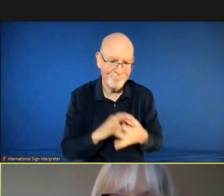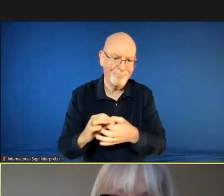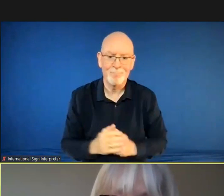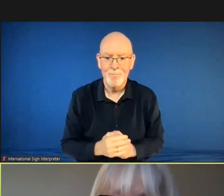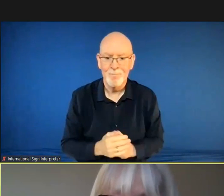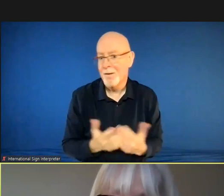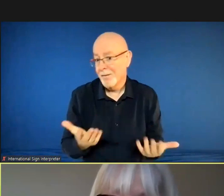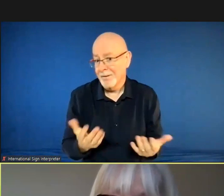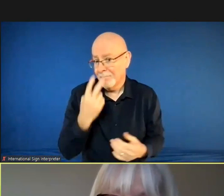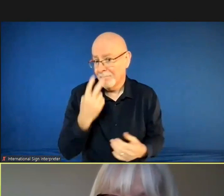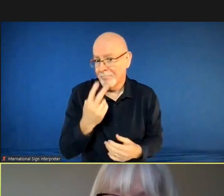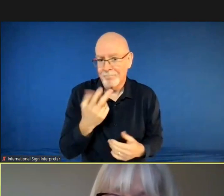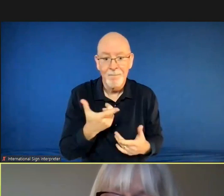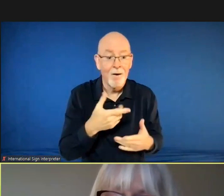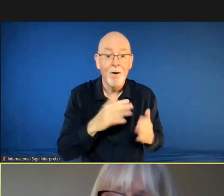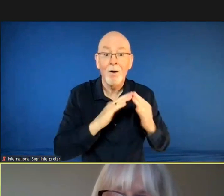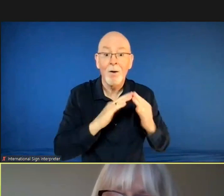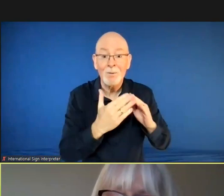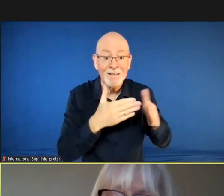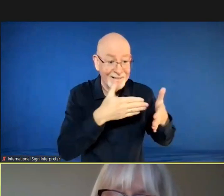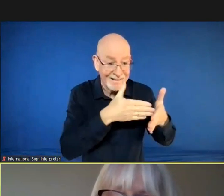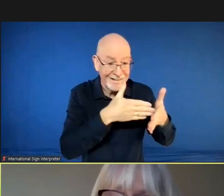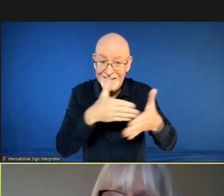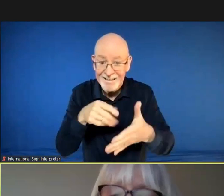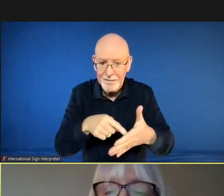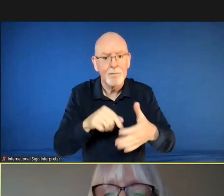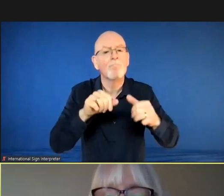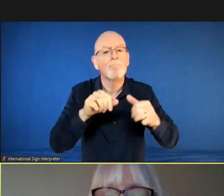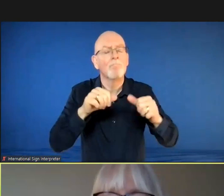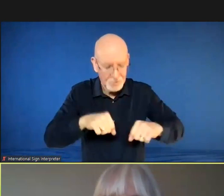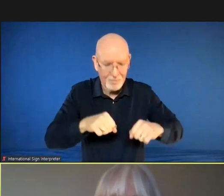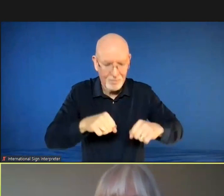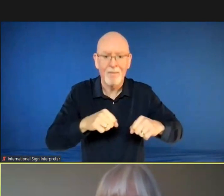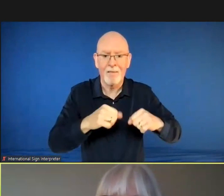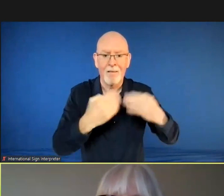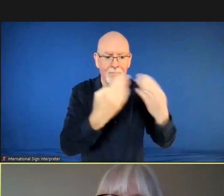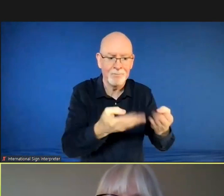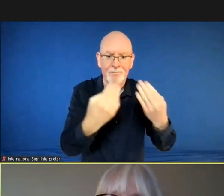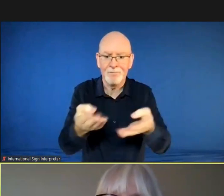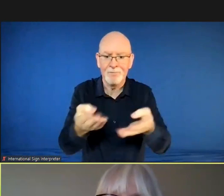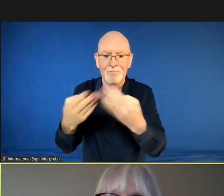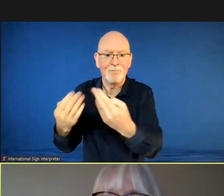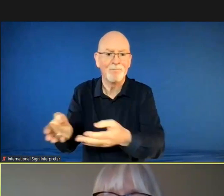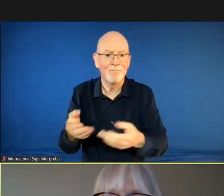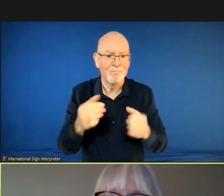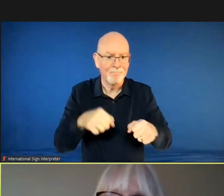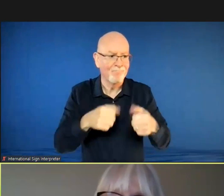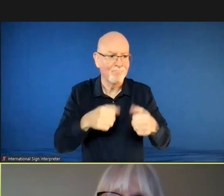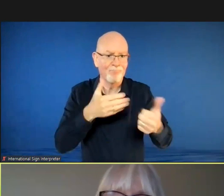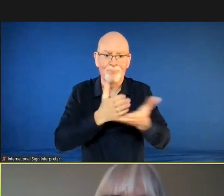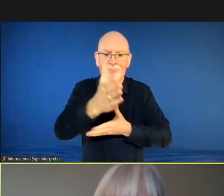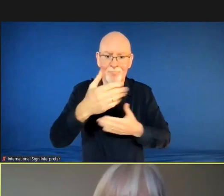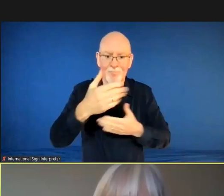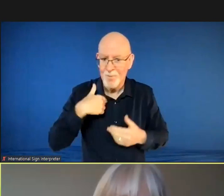communities can be broken down, we know that this can dramatically increase the chances of deaf children to